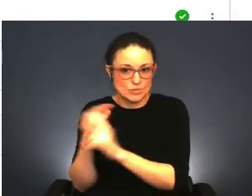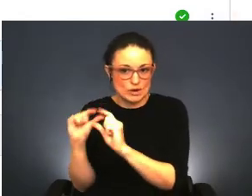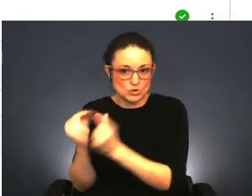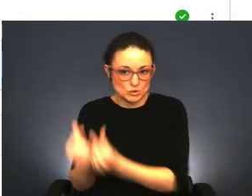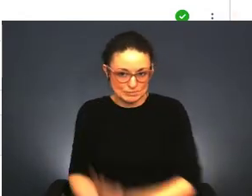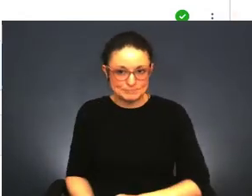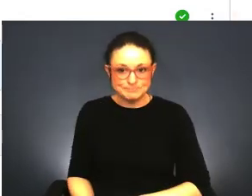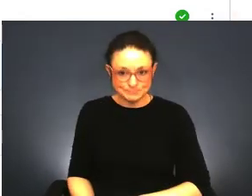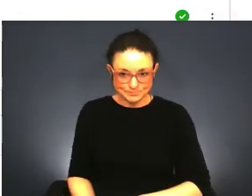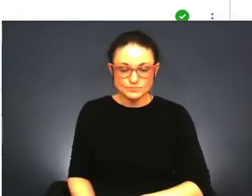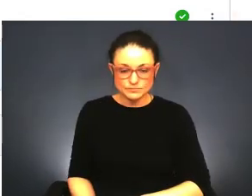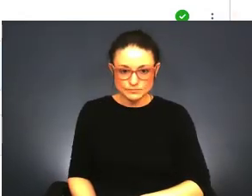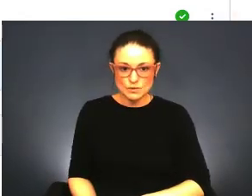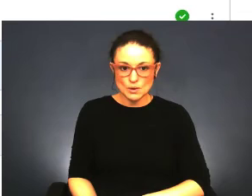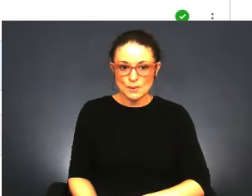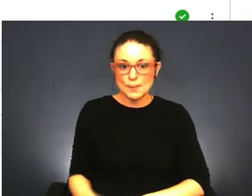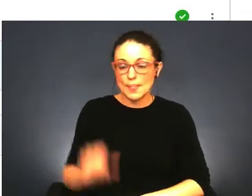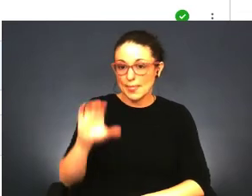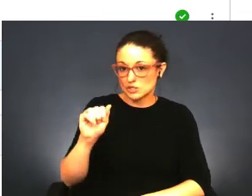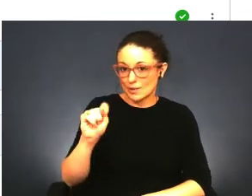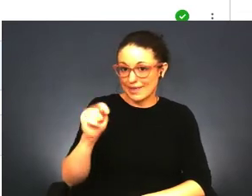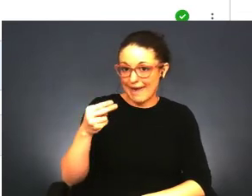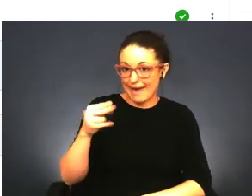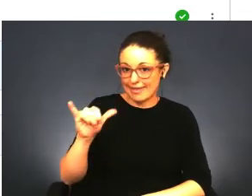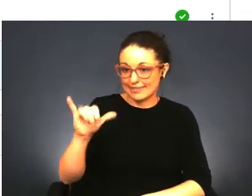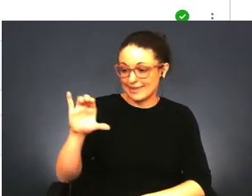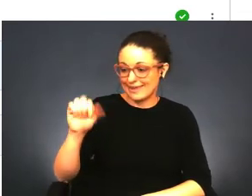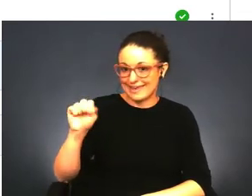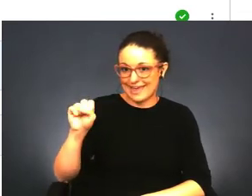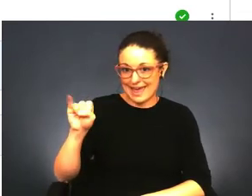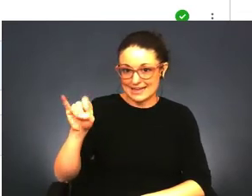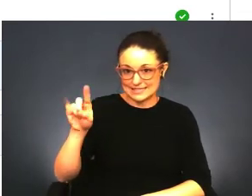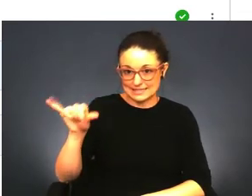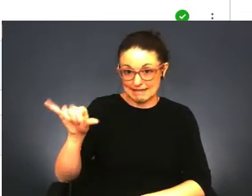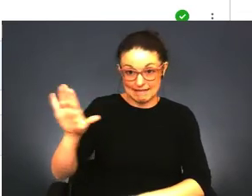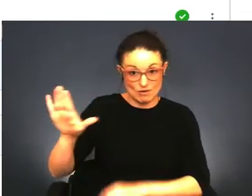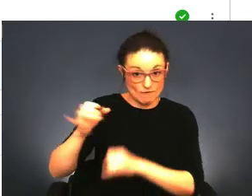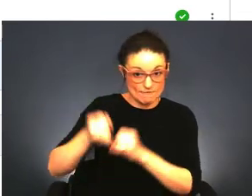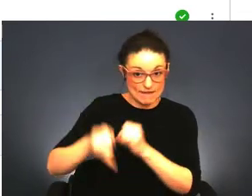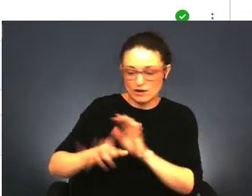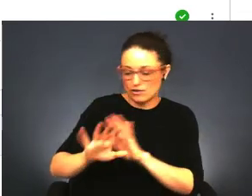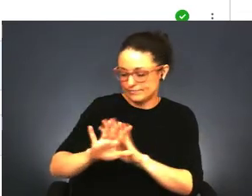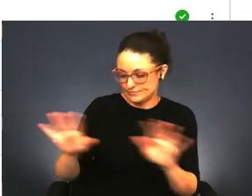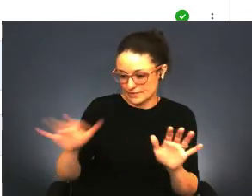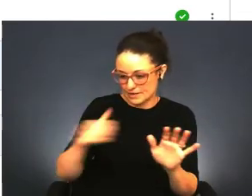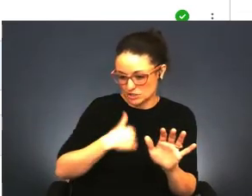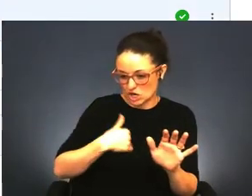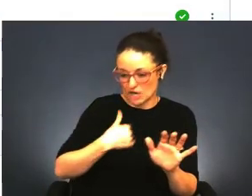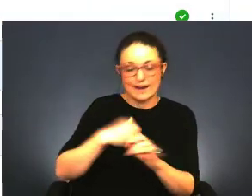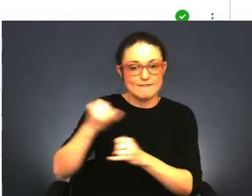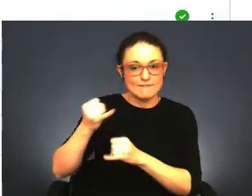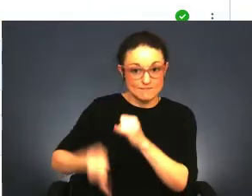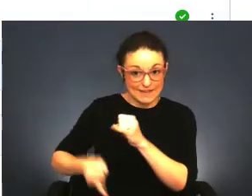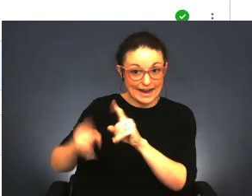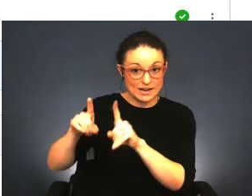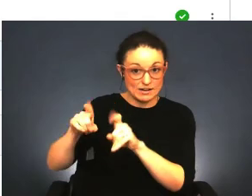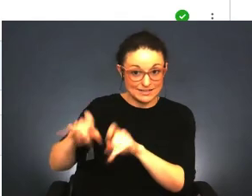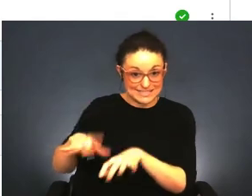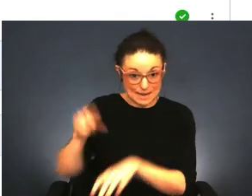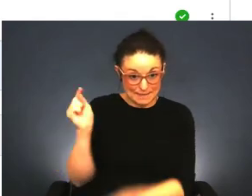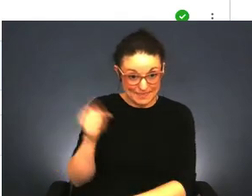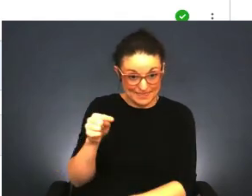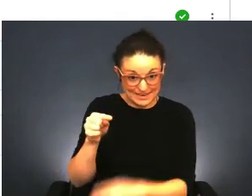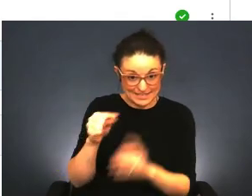Okay, so Kathy Cassidy's final exam, or I'm sorry, the final exam in this group is